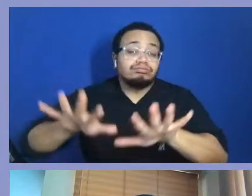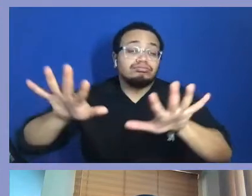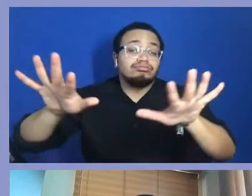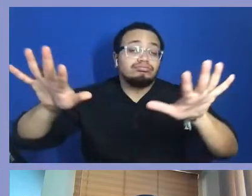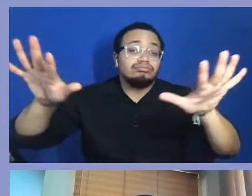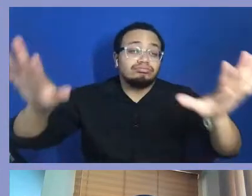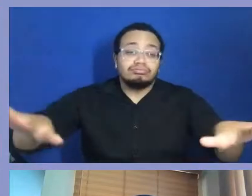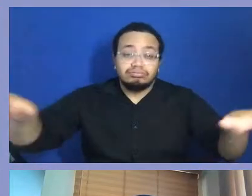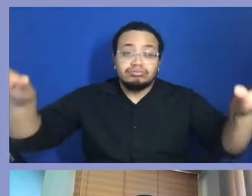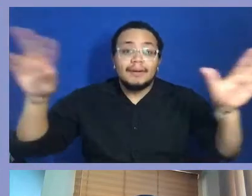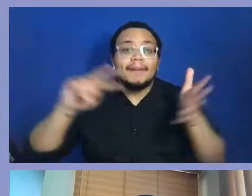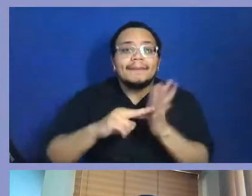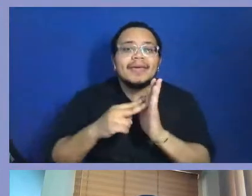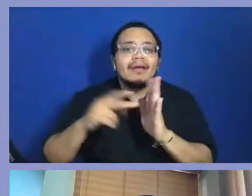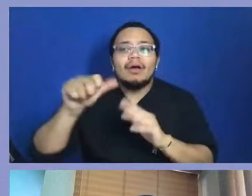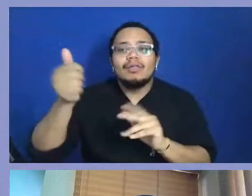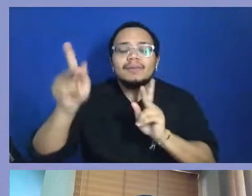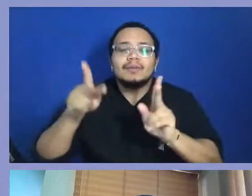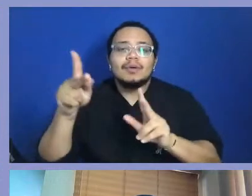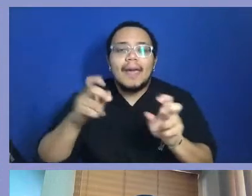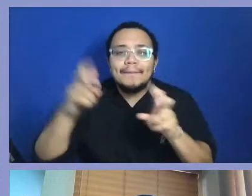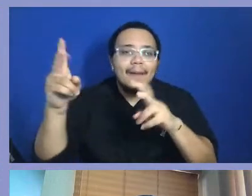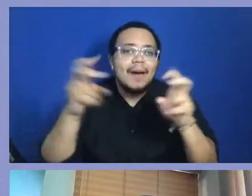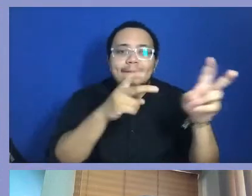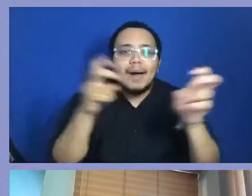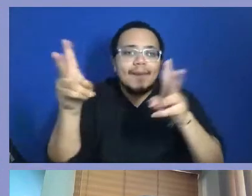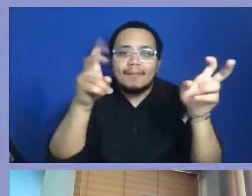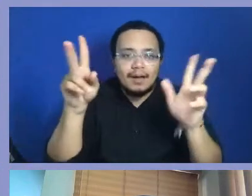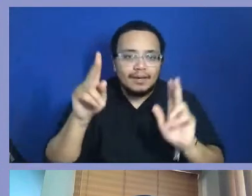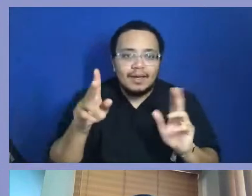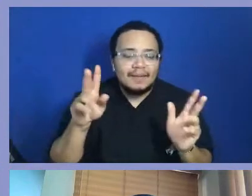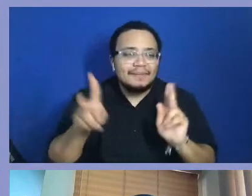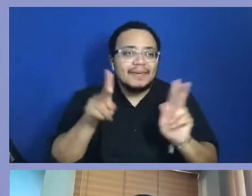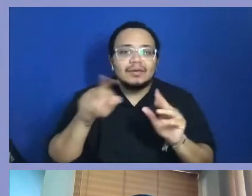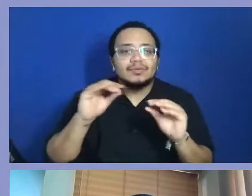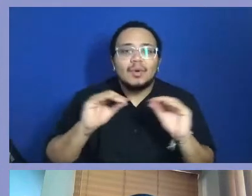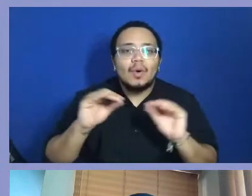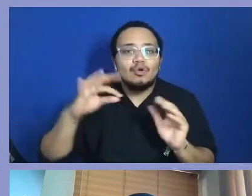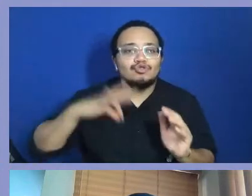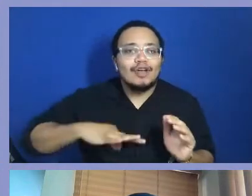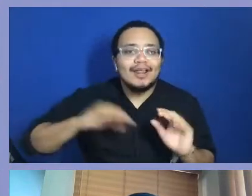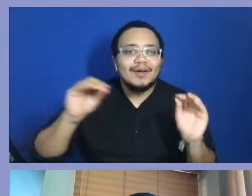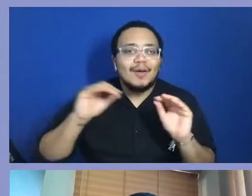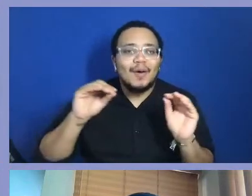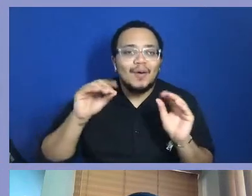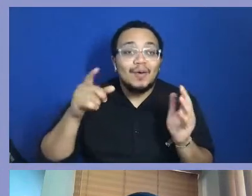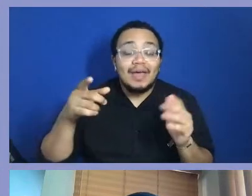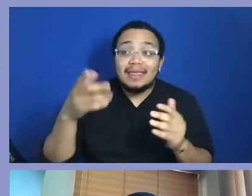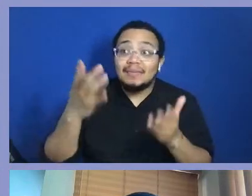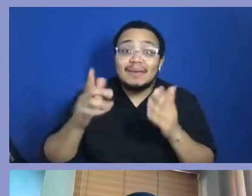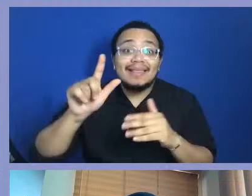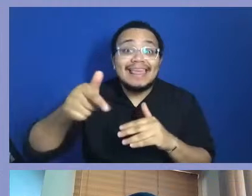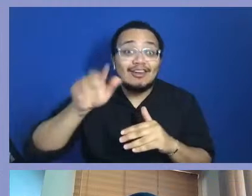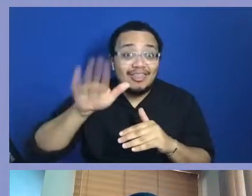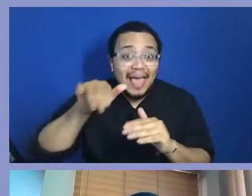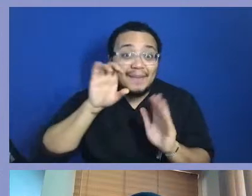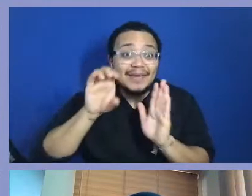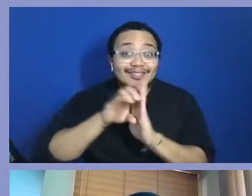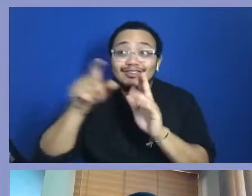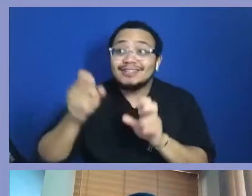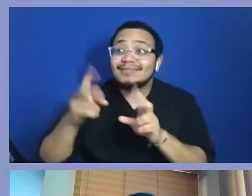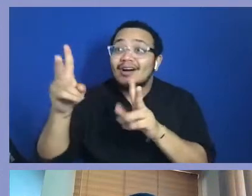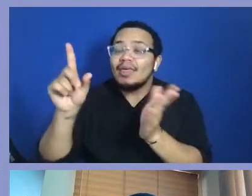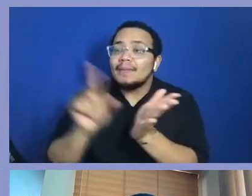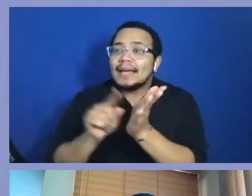fair game to anyone to do whatever they want to it. And then you see that photo on a magazine, and you're wondering where, where's my check